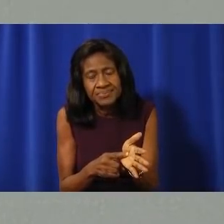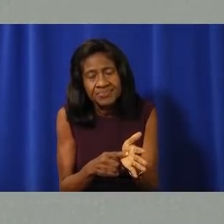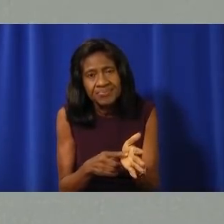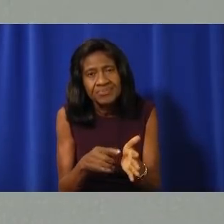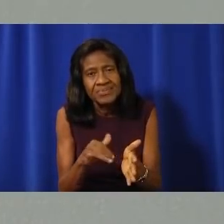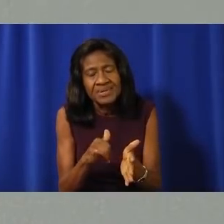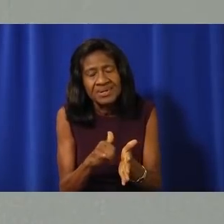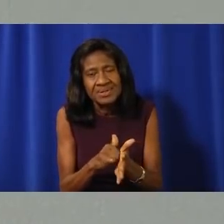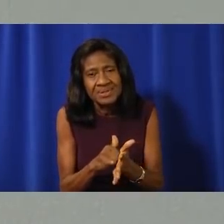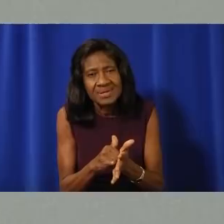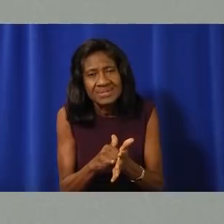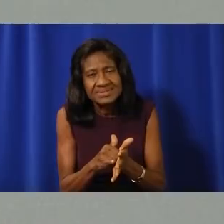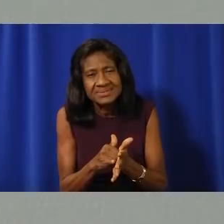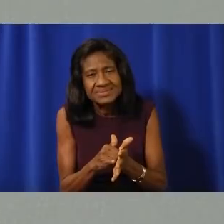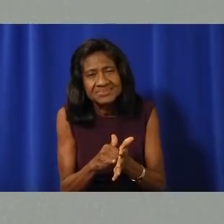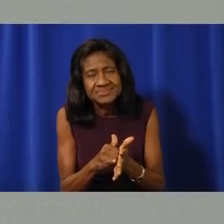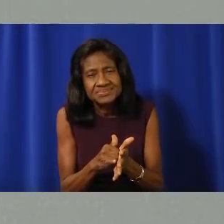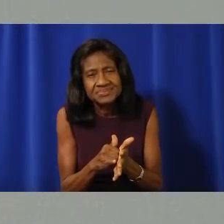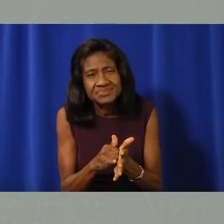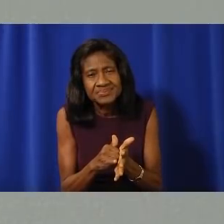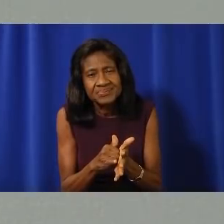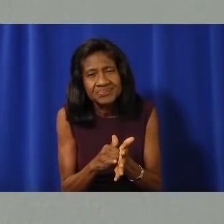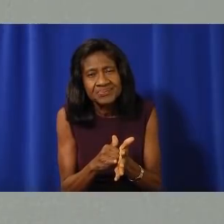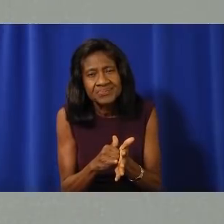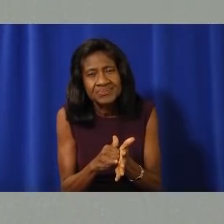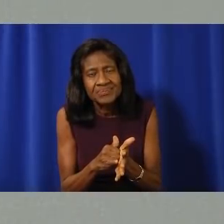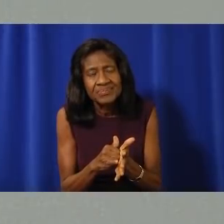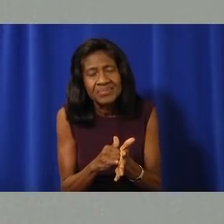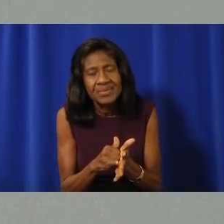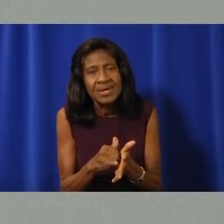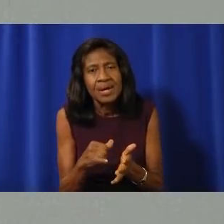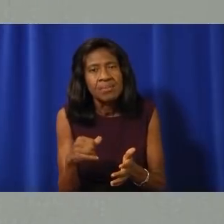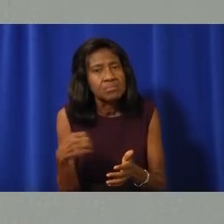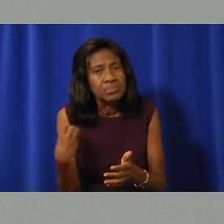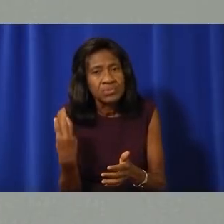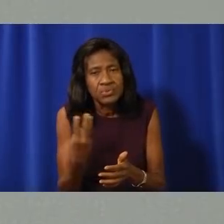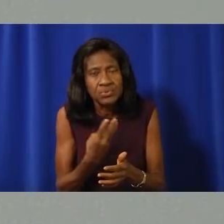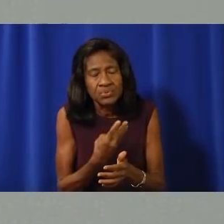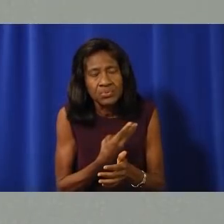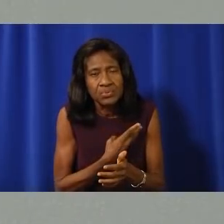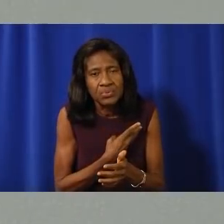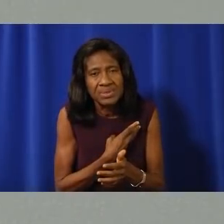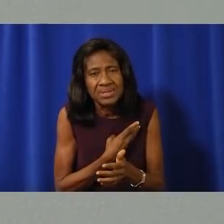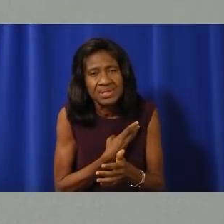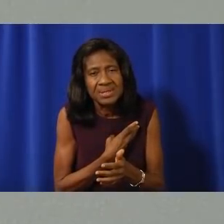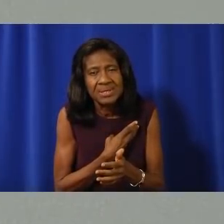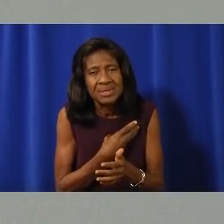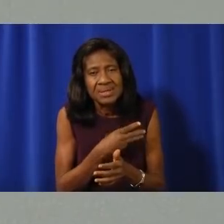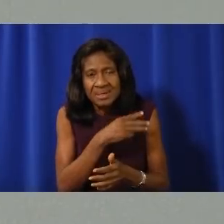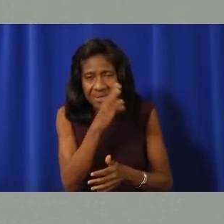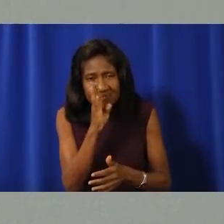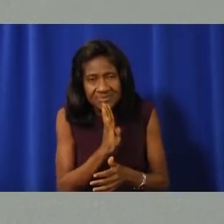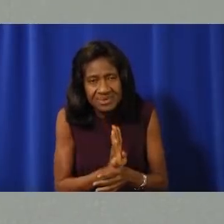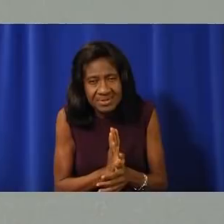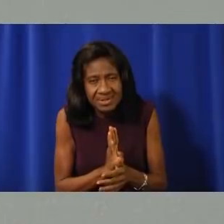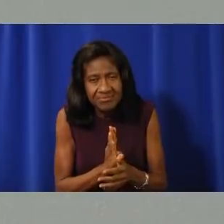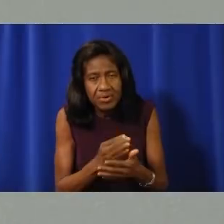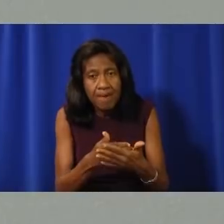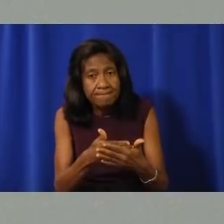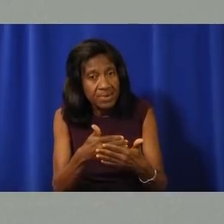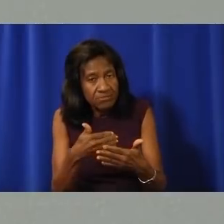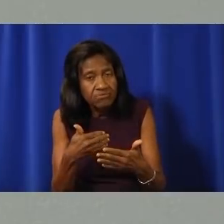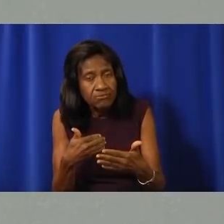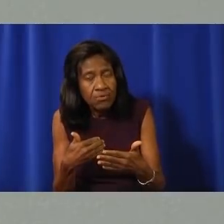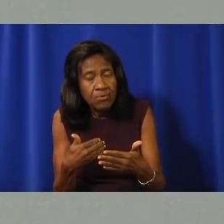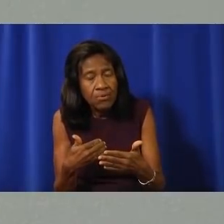than anticipated, for us, I think it reflects a game changer. We have not had an opportunity, even though a lot of